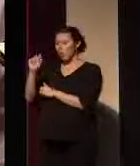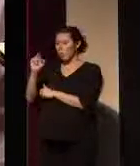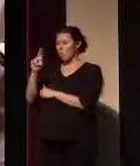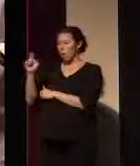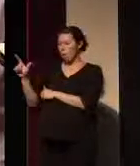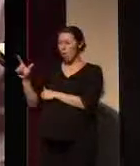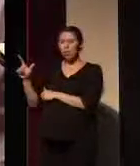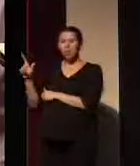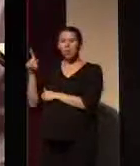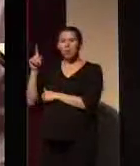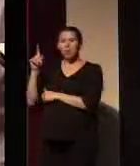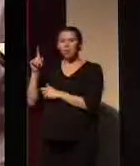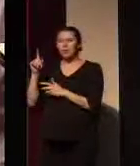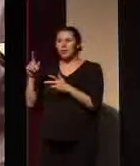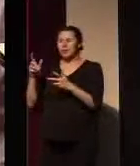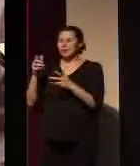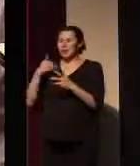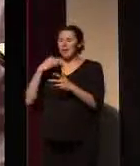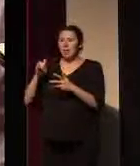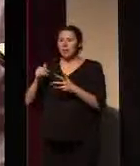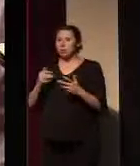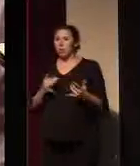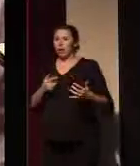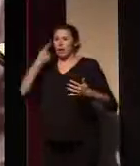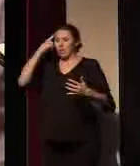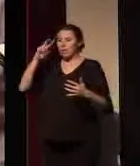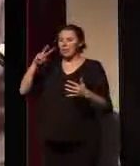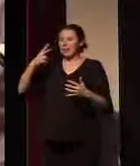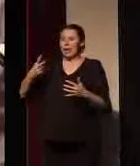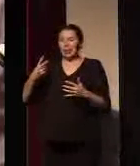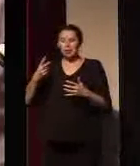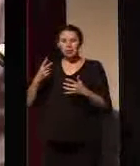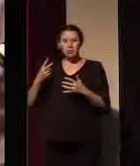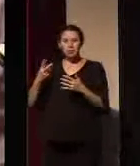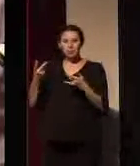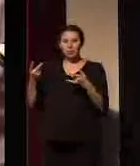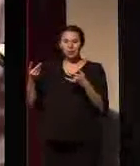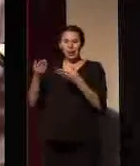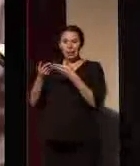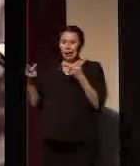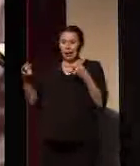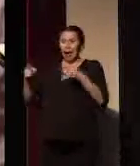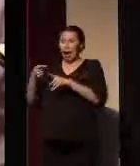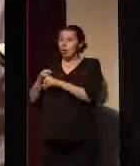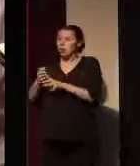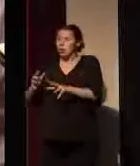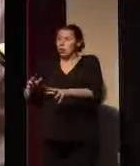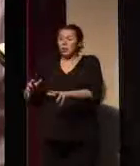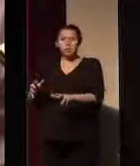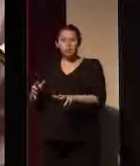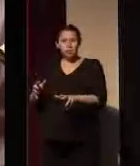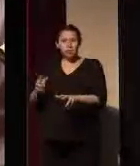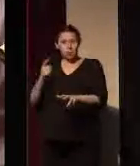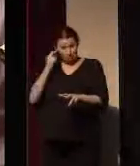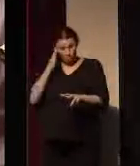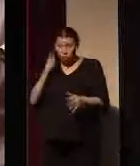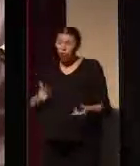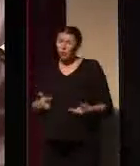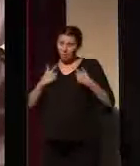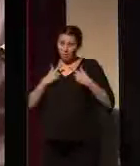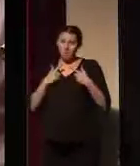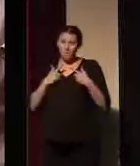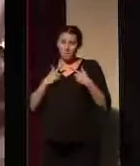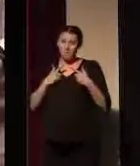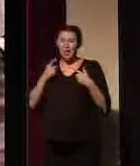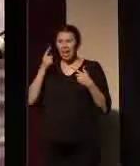got to wait for the second shoe. I hope we survive this as a community. I think we will come out stronger. I